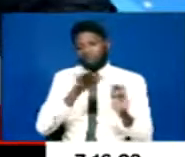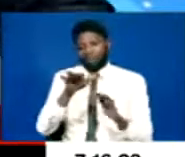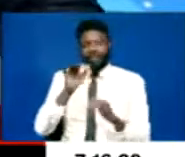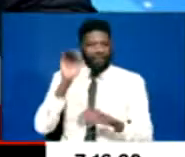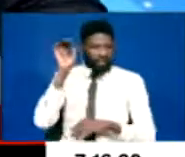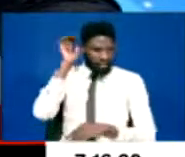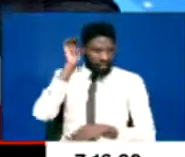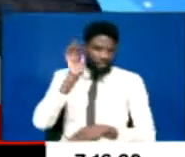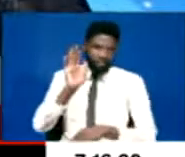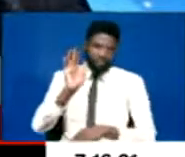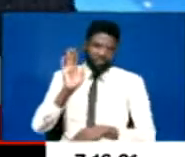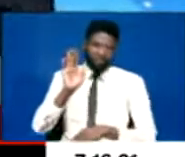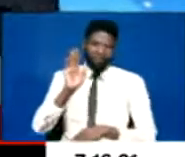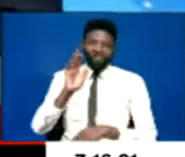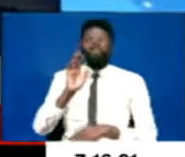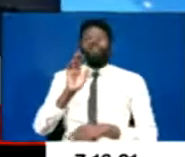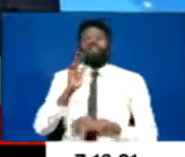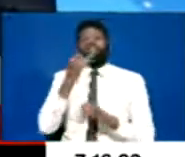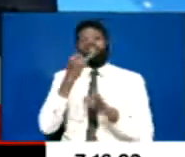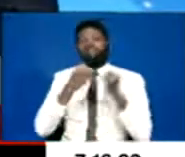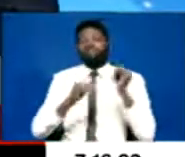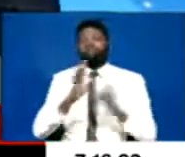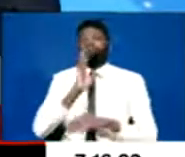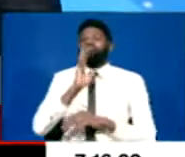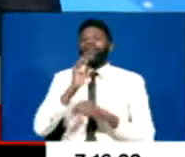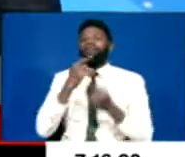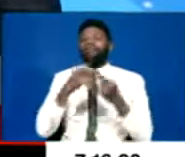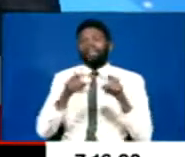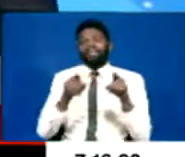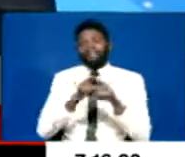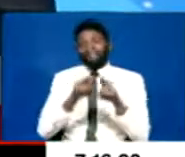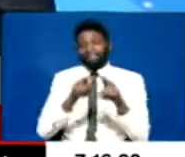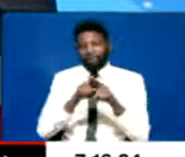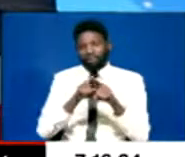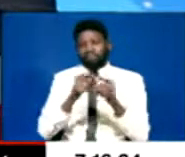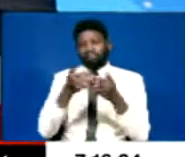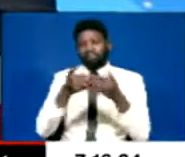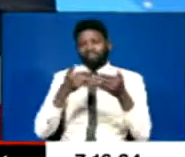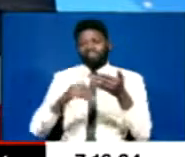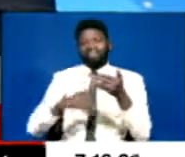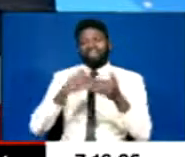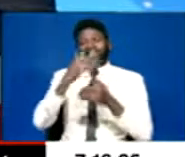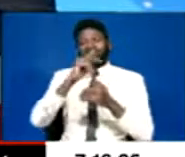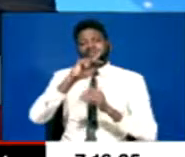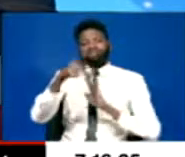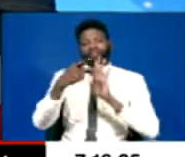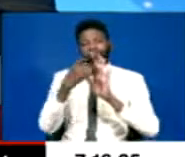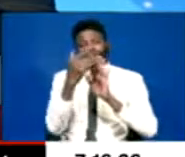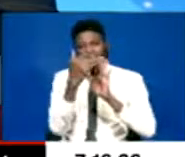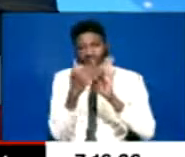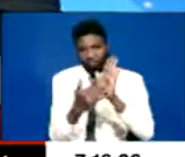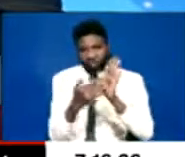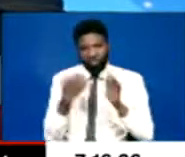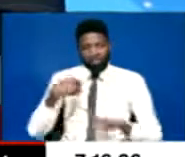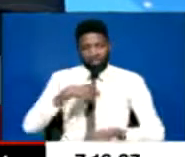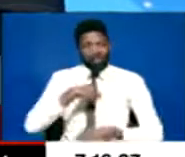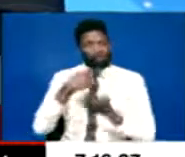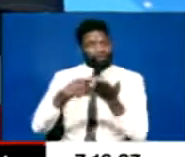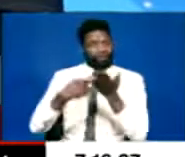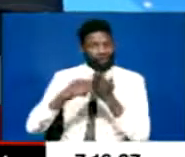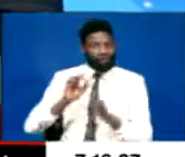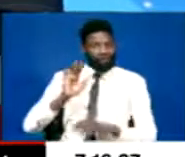obviously, before we took up the profile, we were talking about his history and his legacy. And you will